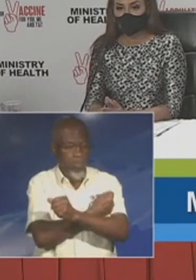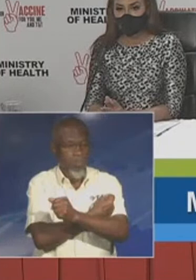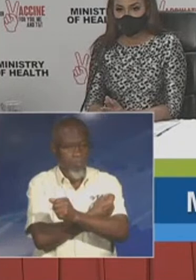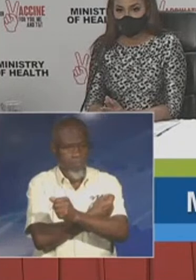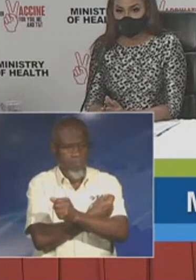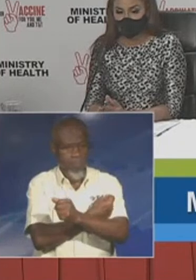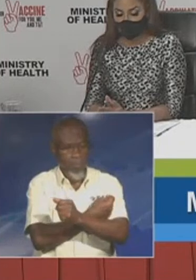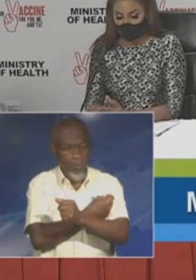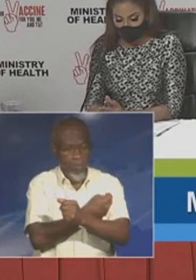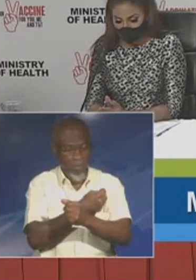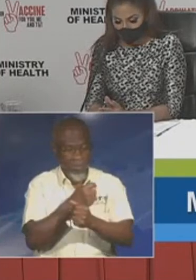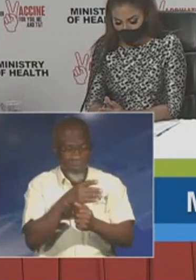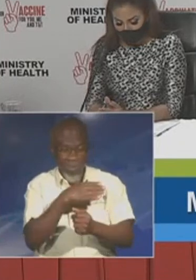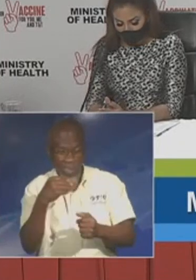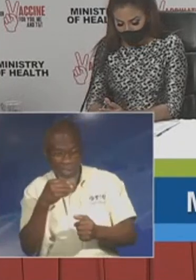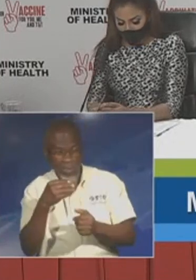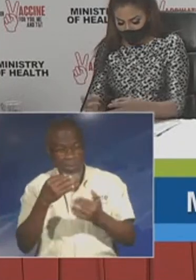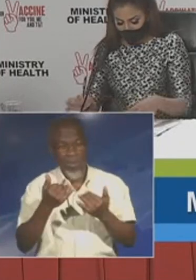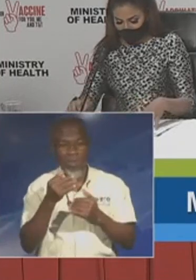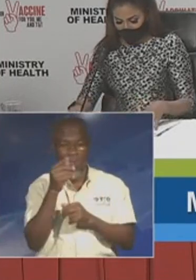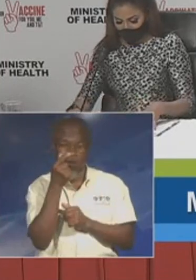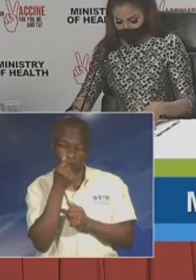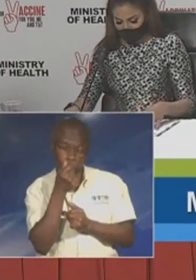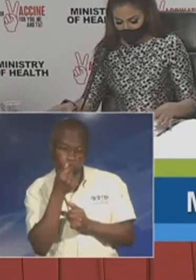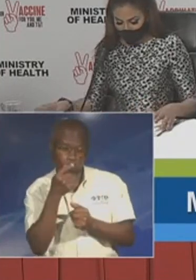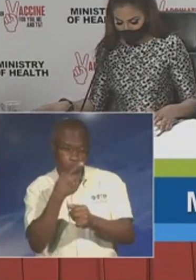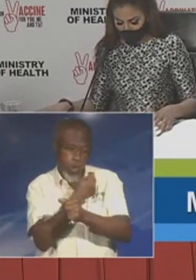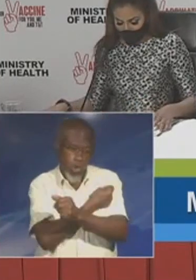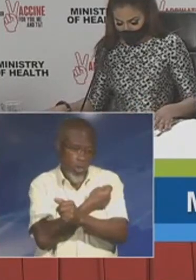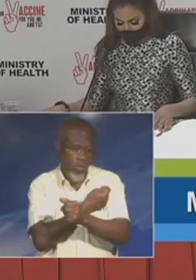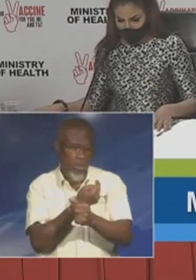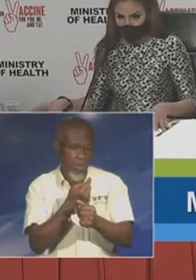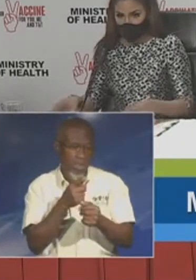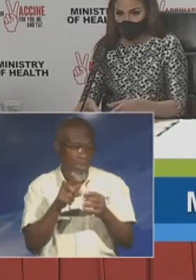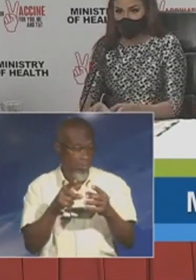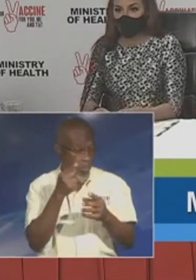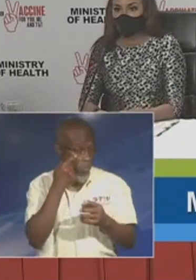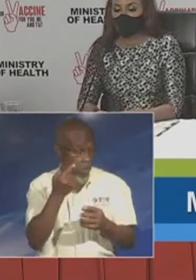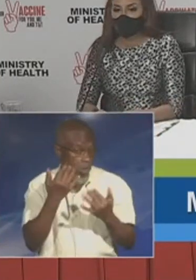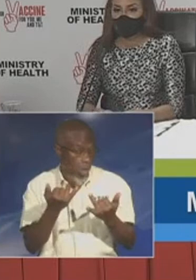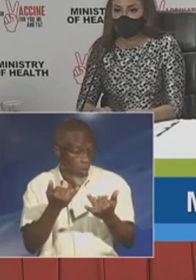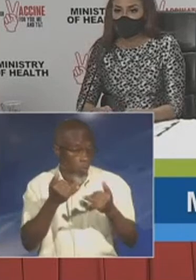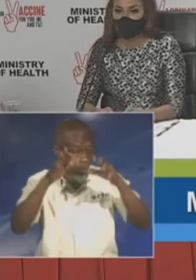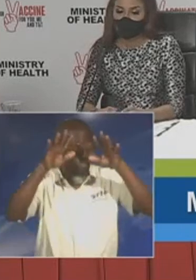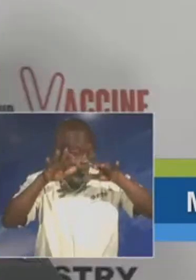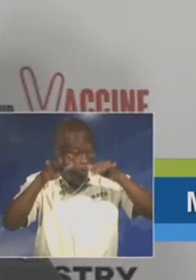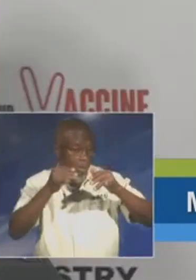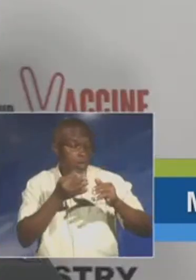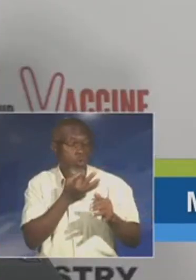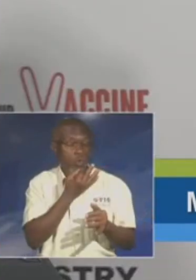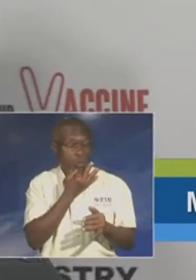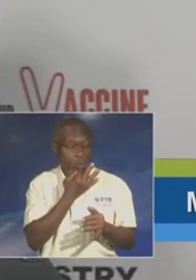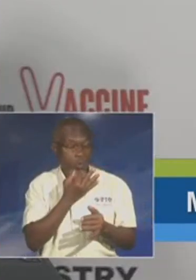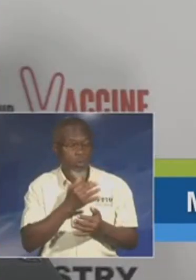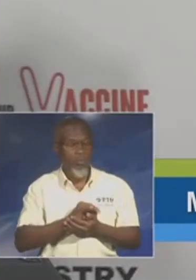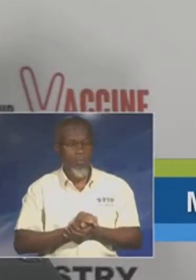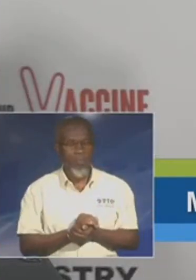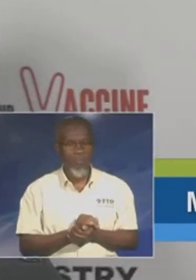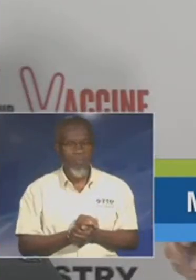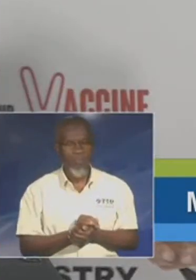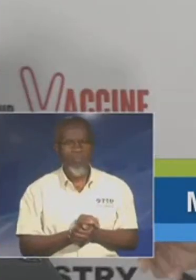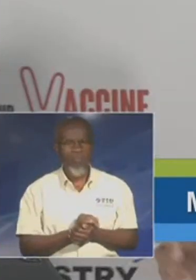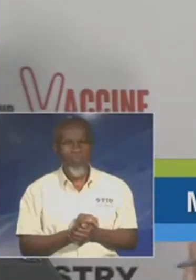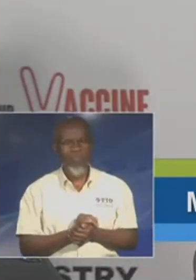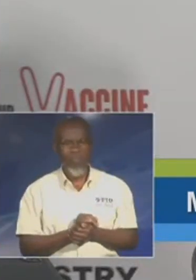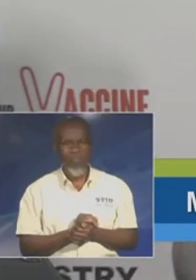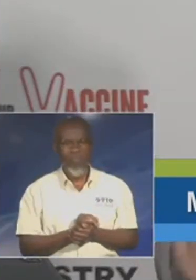shots, given the upcoming rainy season. Thank you. Thank you. So let's take your questions one